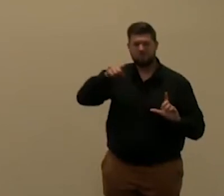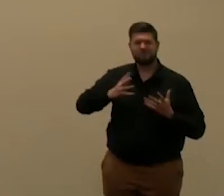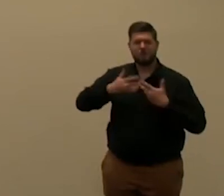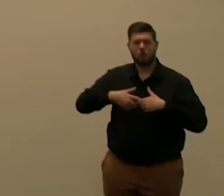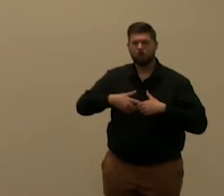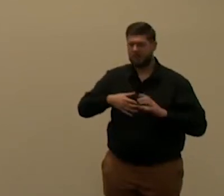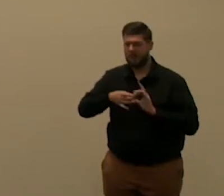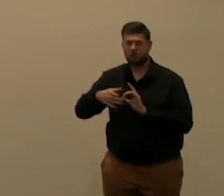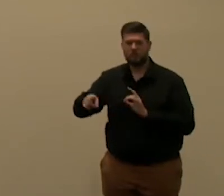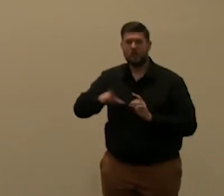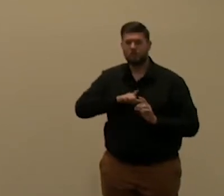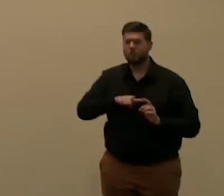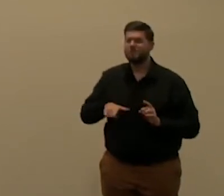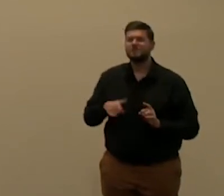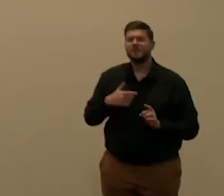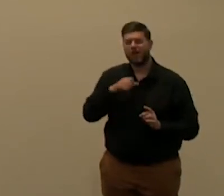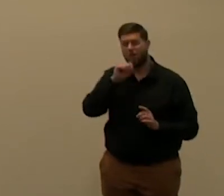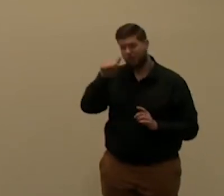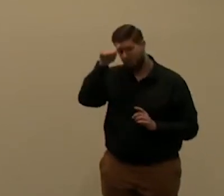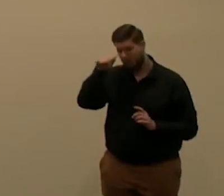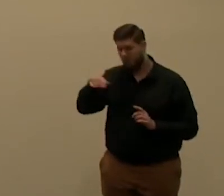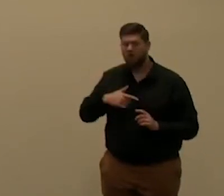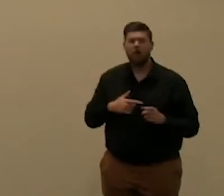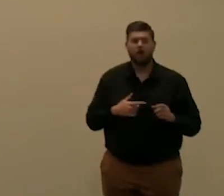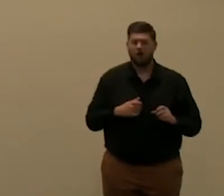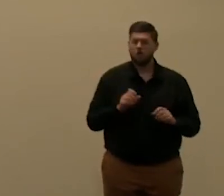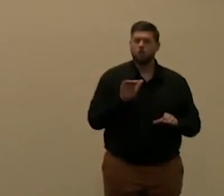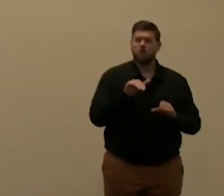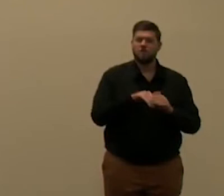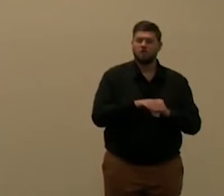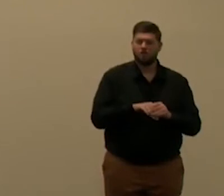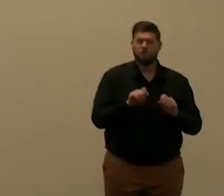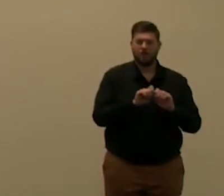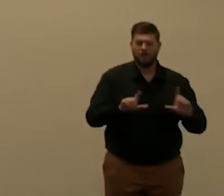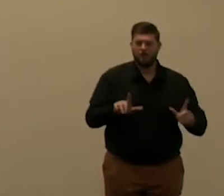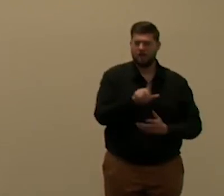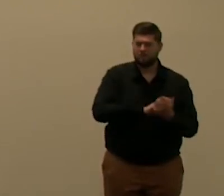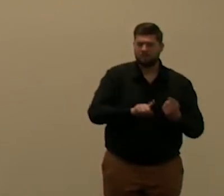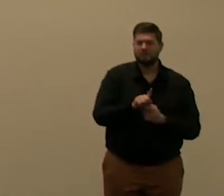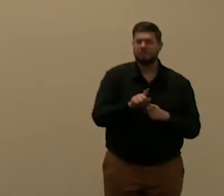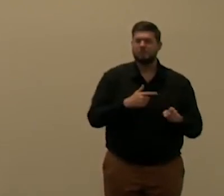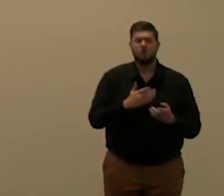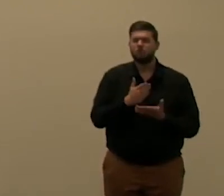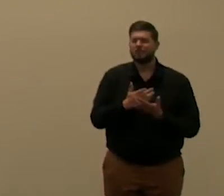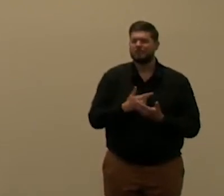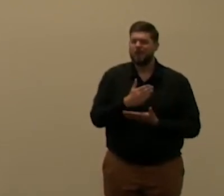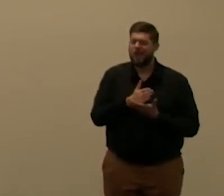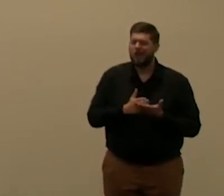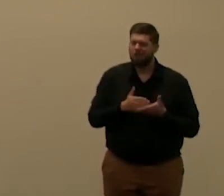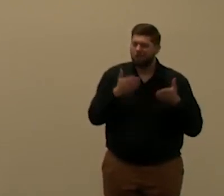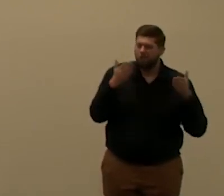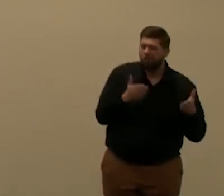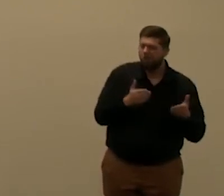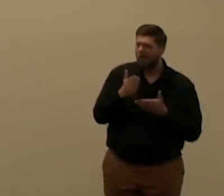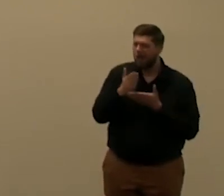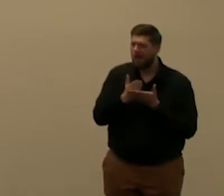says, oh, you're actually in a meeting right now, but I also see you writing emails, so maybe you're not very involved in that meeting. Maybe you